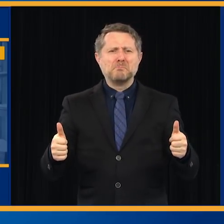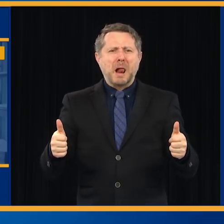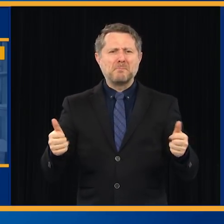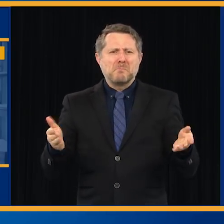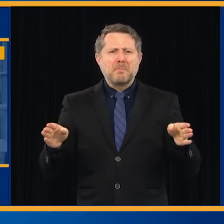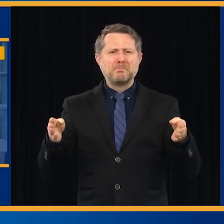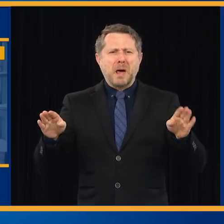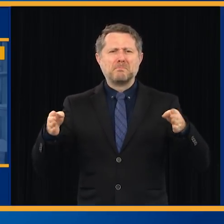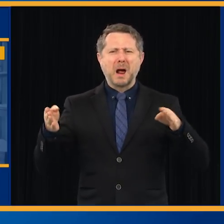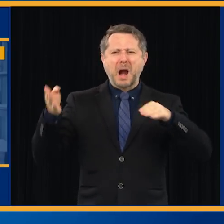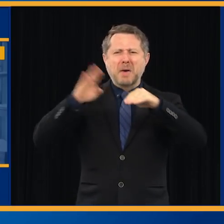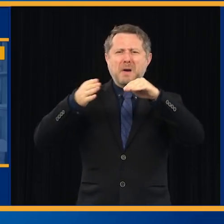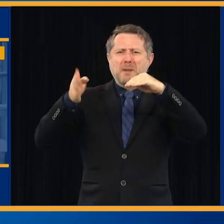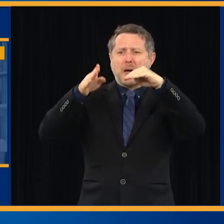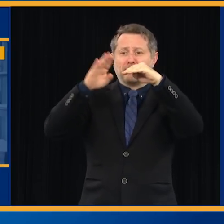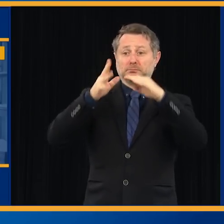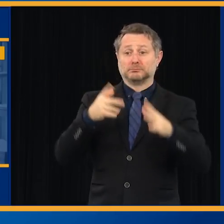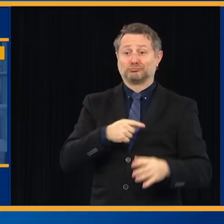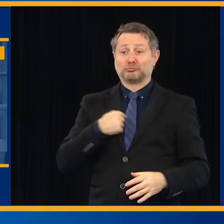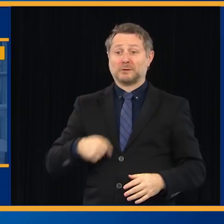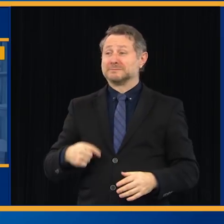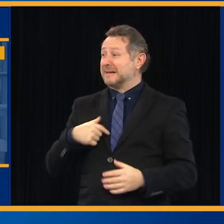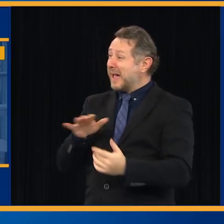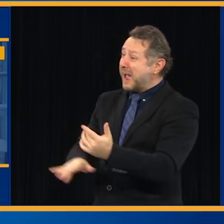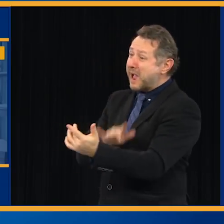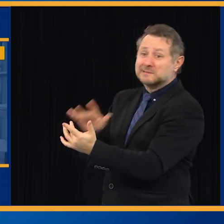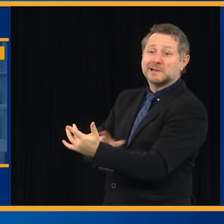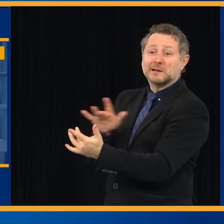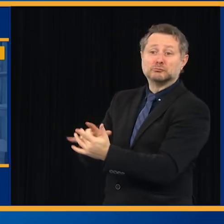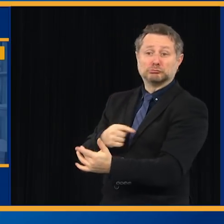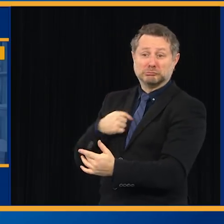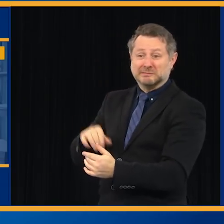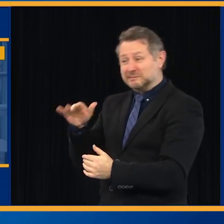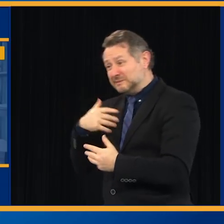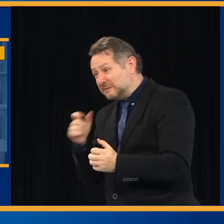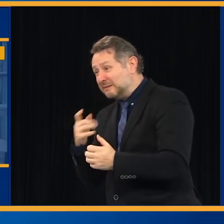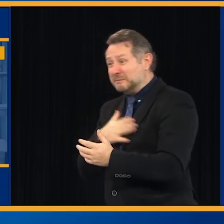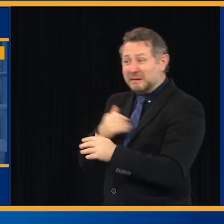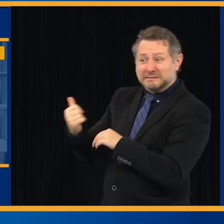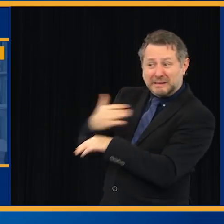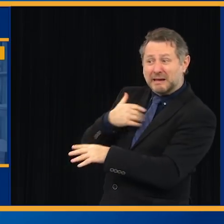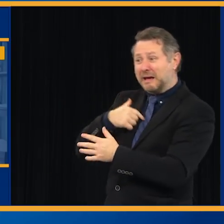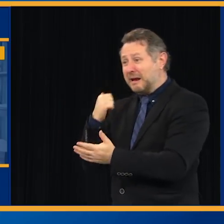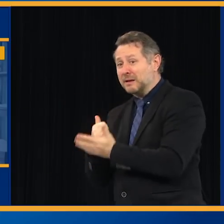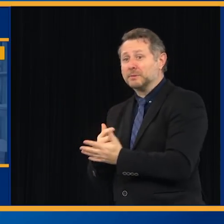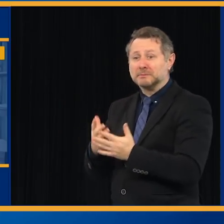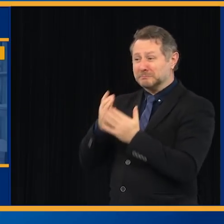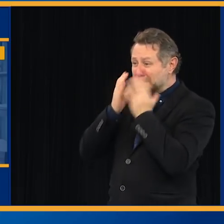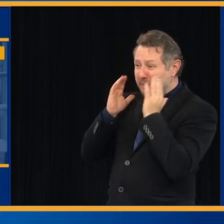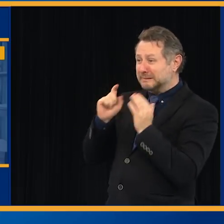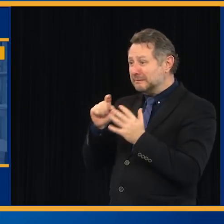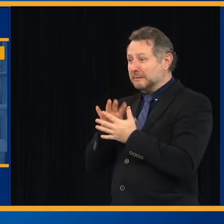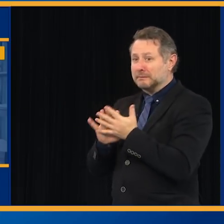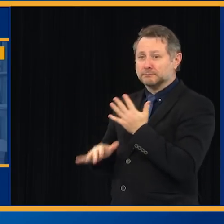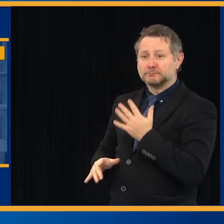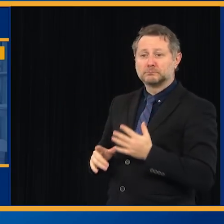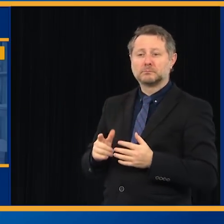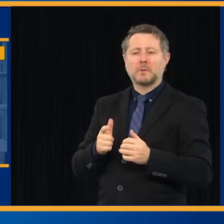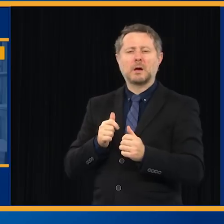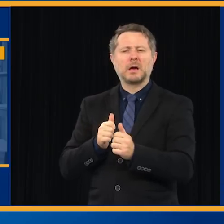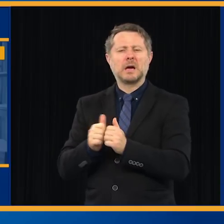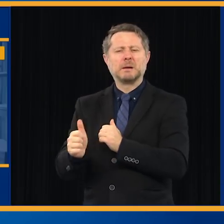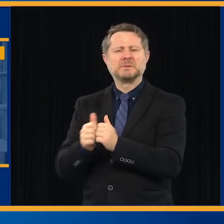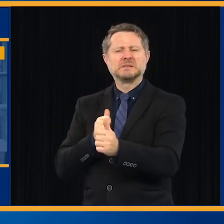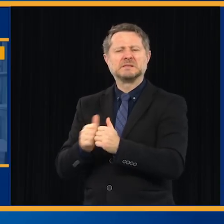Have people in China. I'm trying to contact people in China who can figure out how to buy masks from China. It